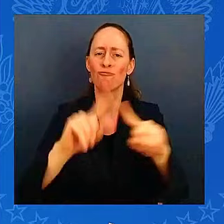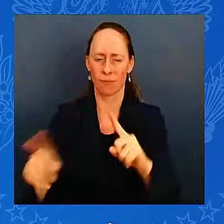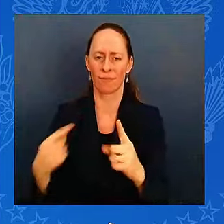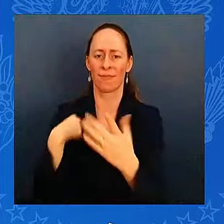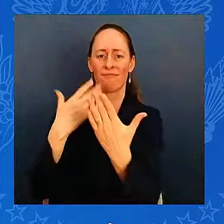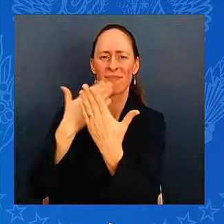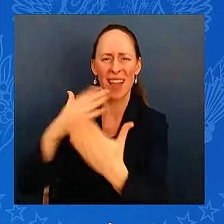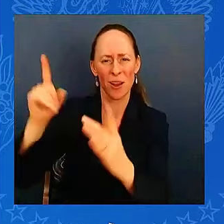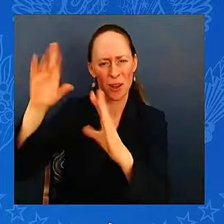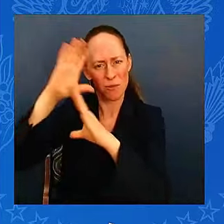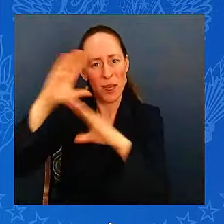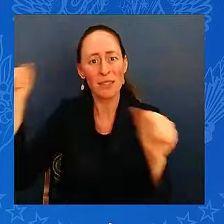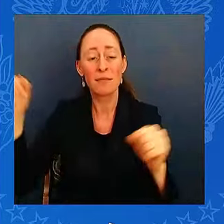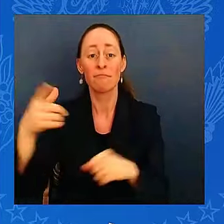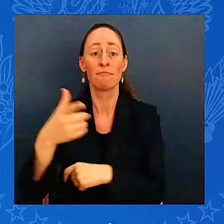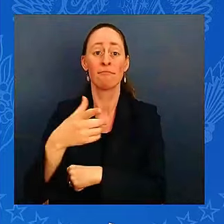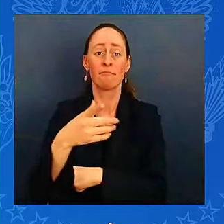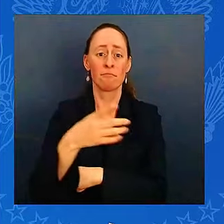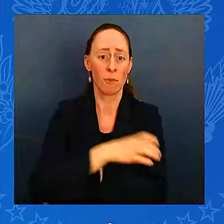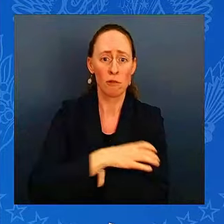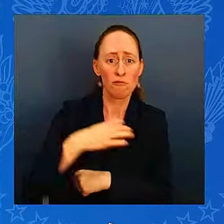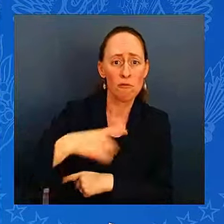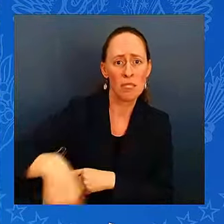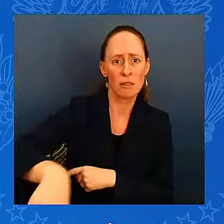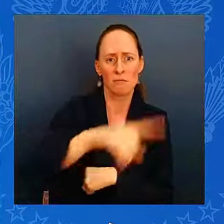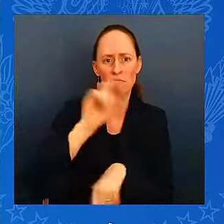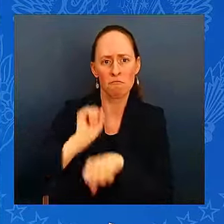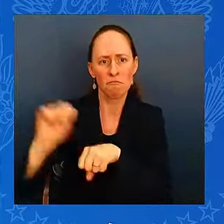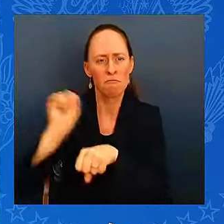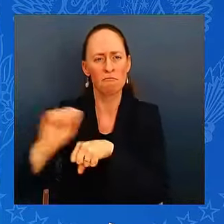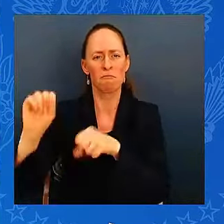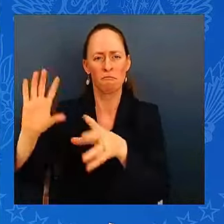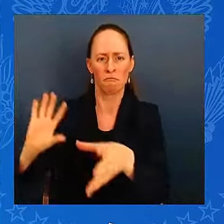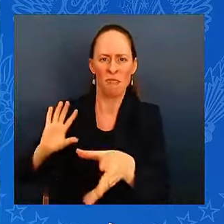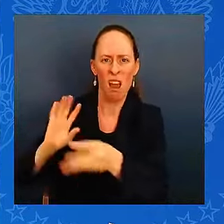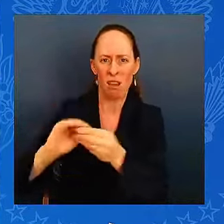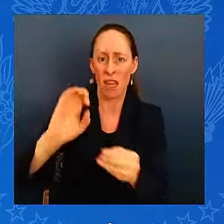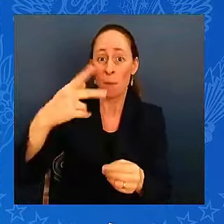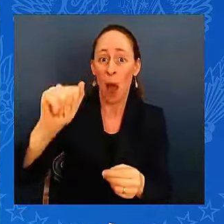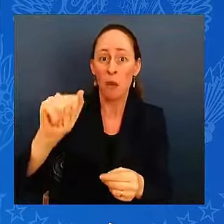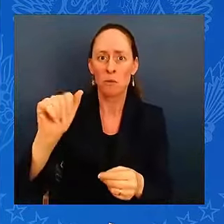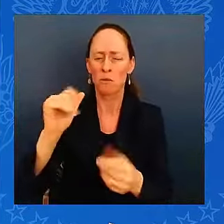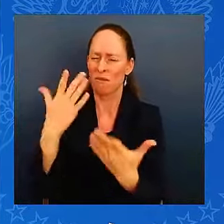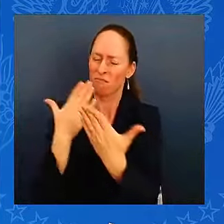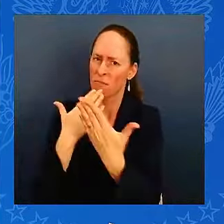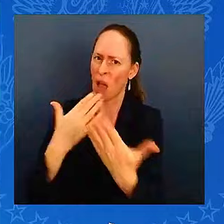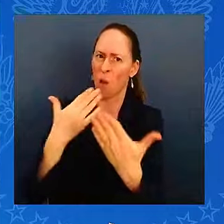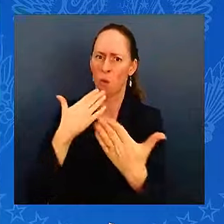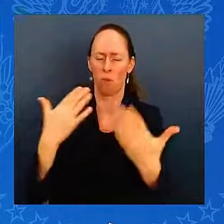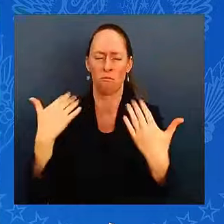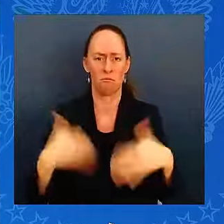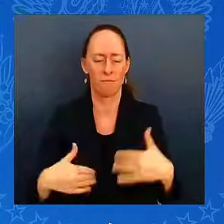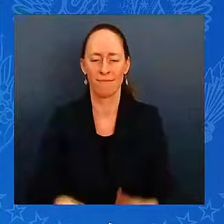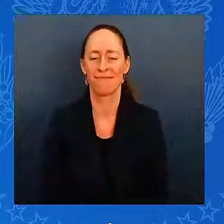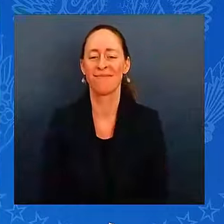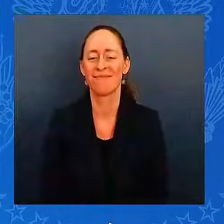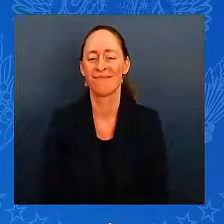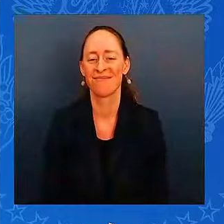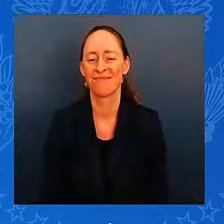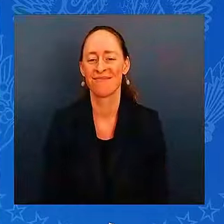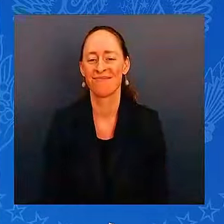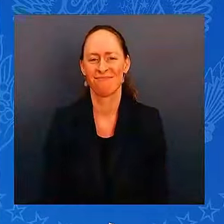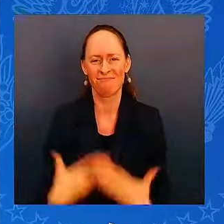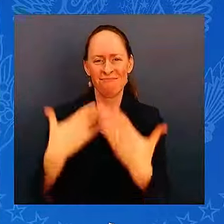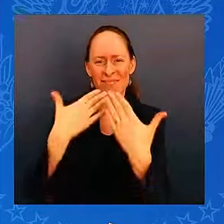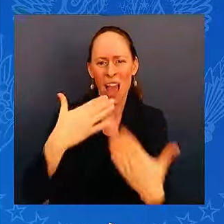ever before. Thank you, President Biden, for keeping your promise. Thank you for your leadership. Let's keep making progress. No other administration